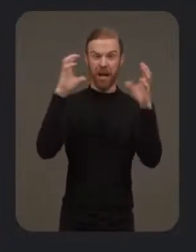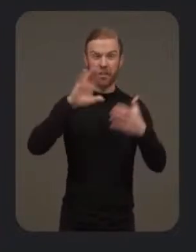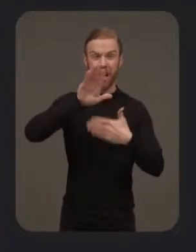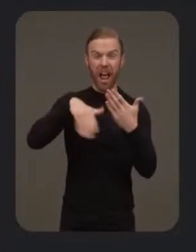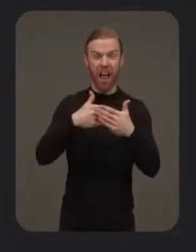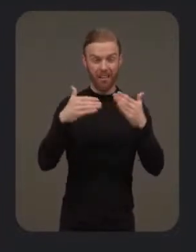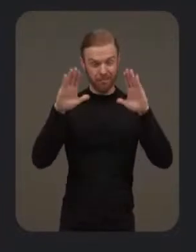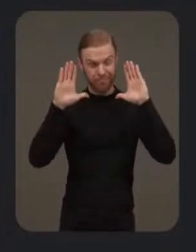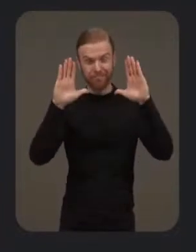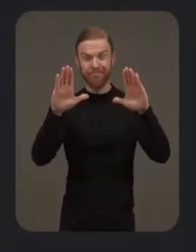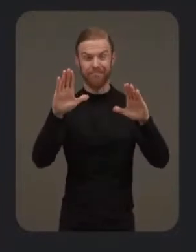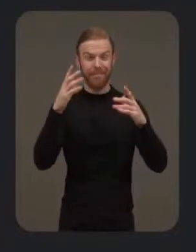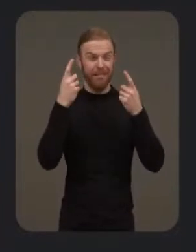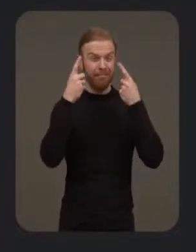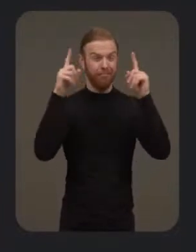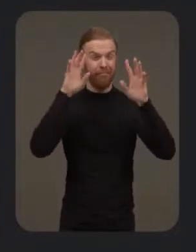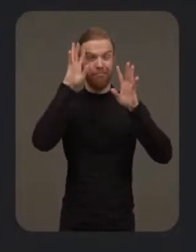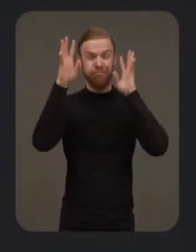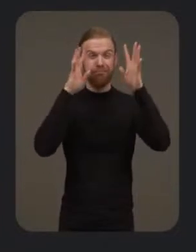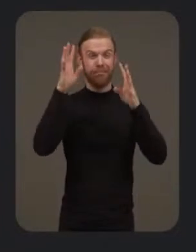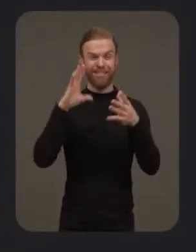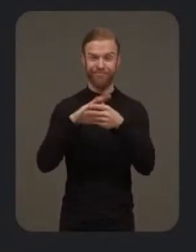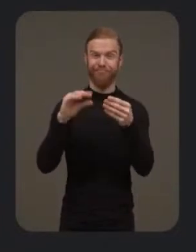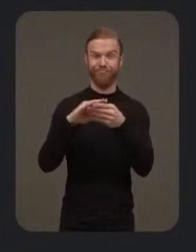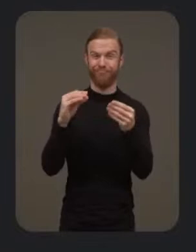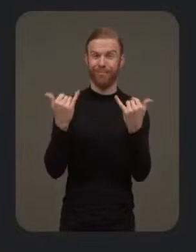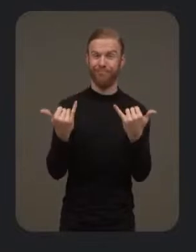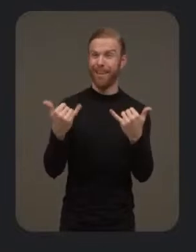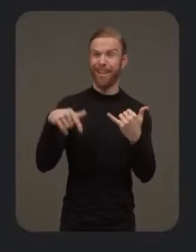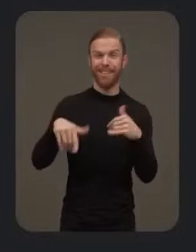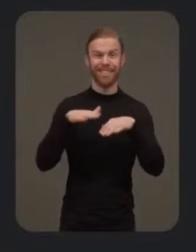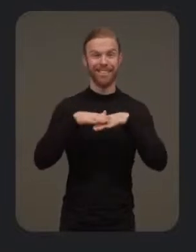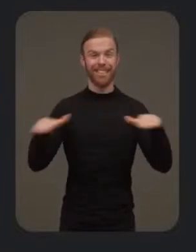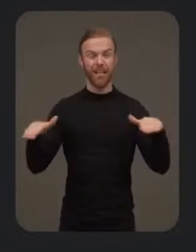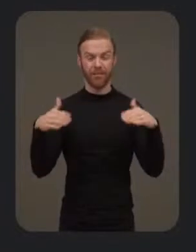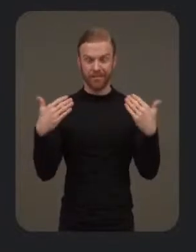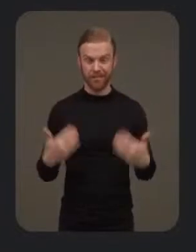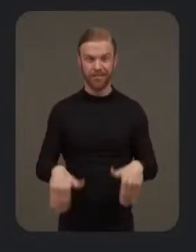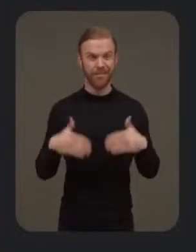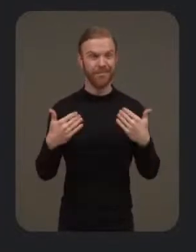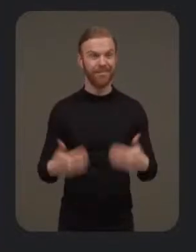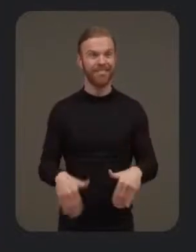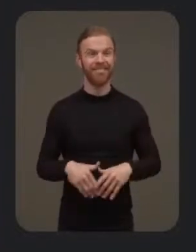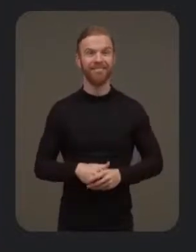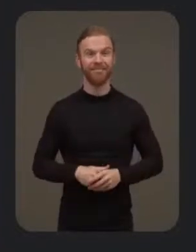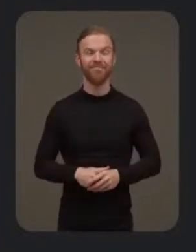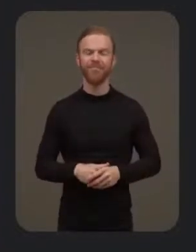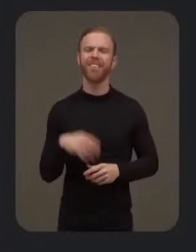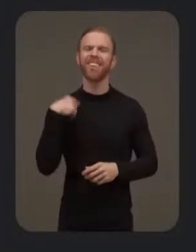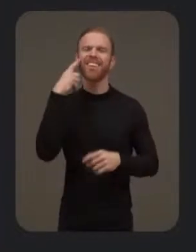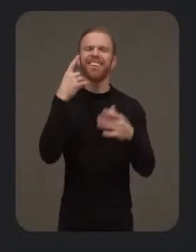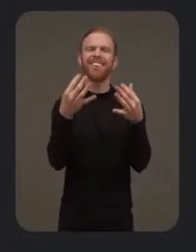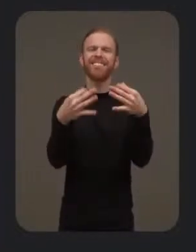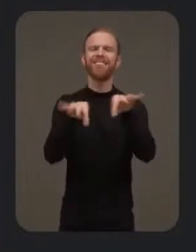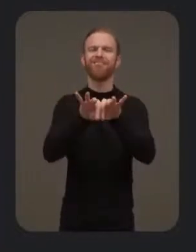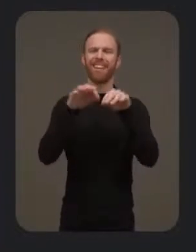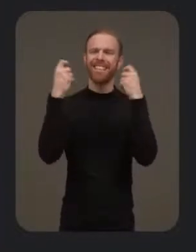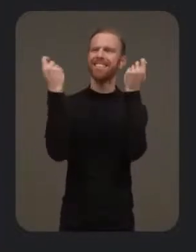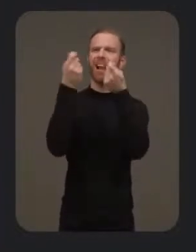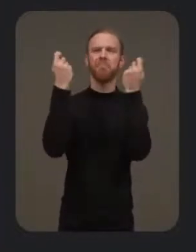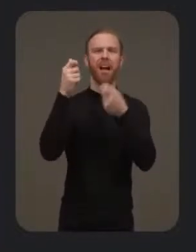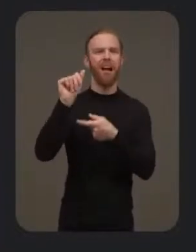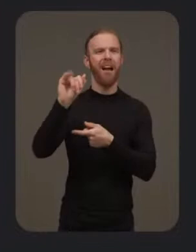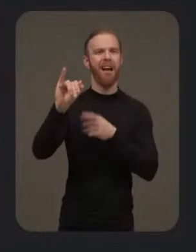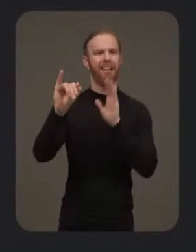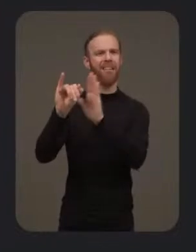and groundbreaking innovations that have been presented on this stage today. And while I feel it's important to celebrate